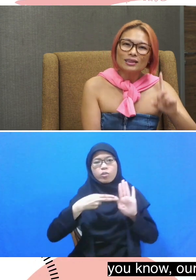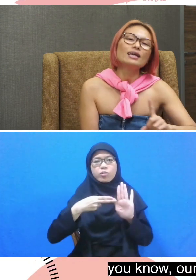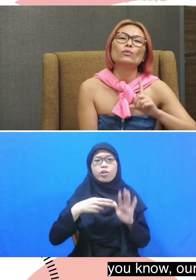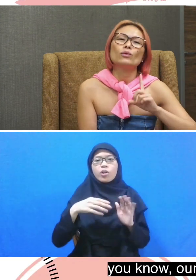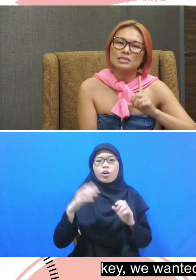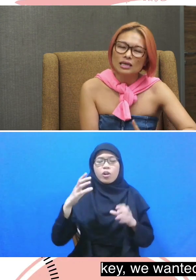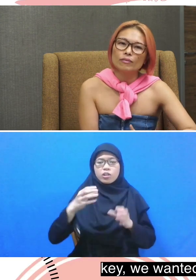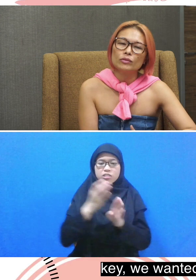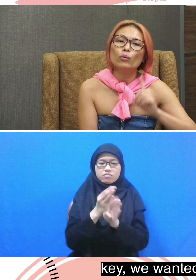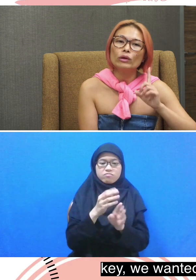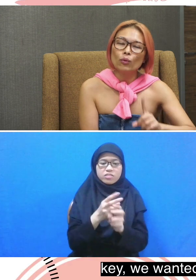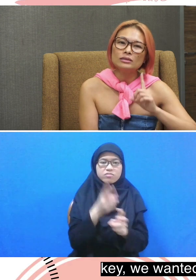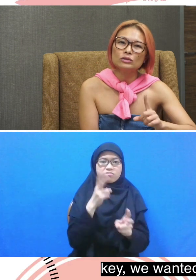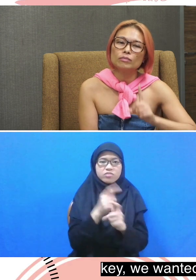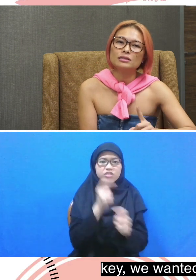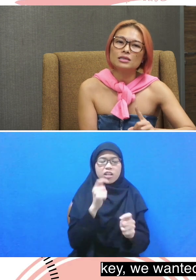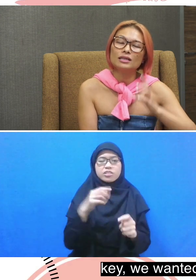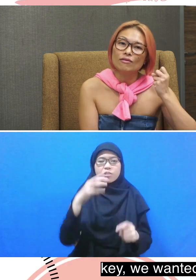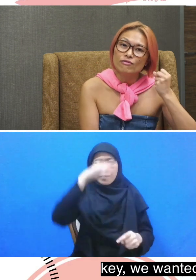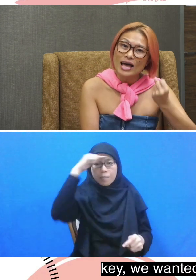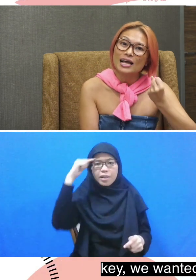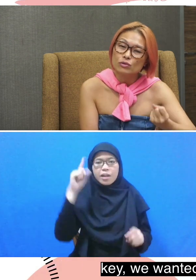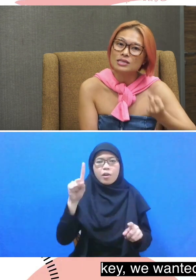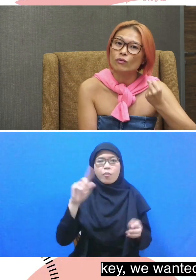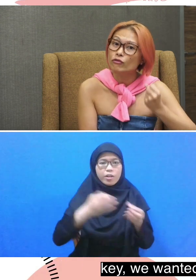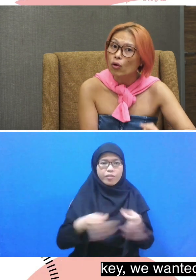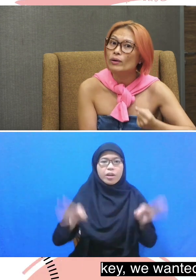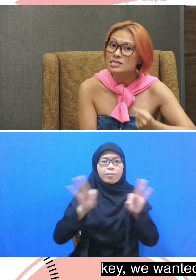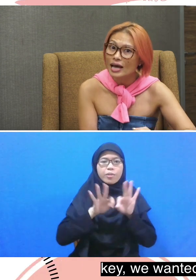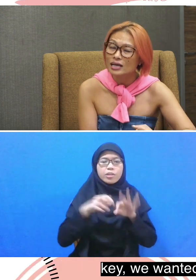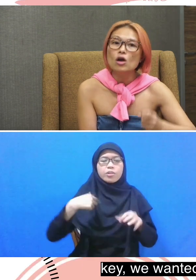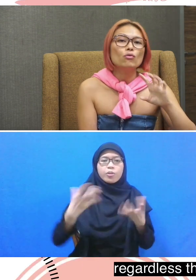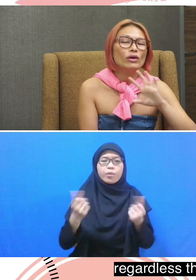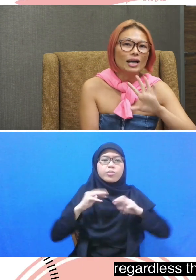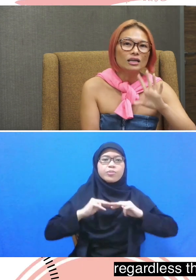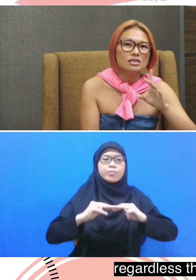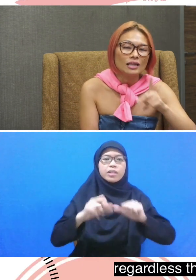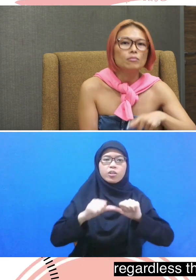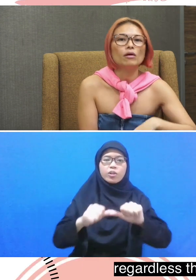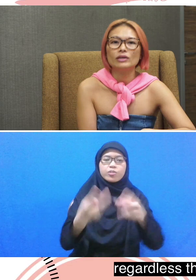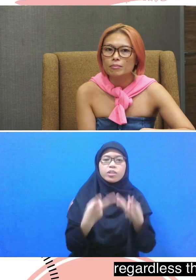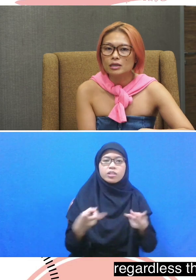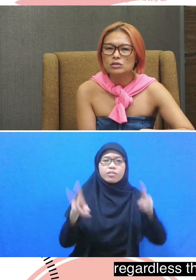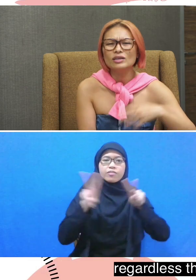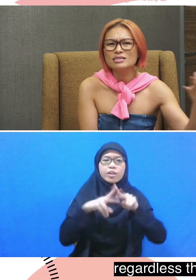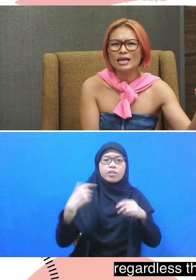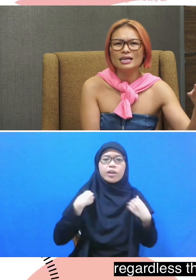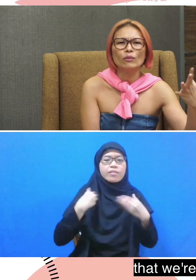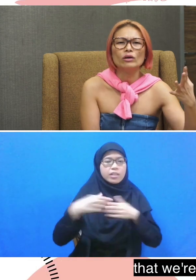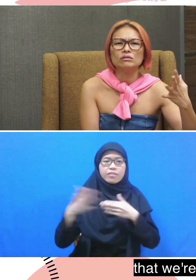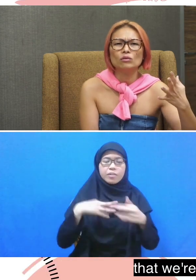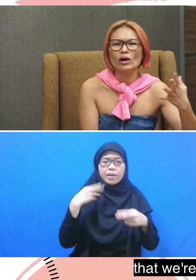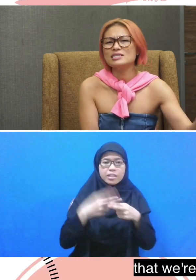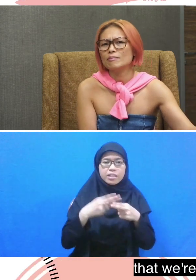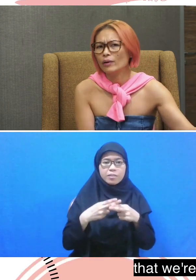one thing was key. We wanted to maintain the values that we've always had, regardless the name of the company. So it doesn't matter that we're